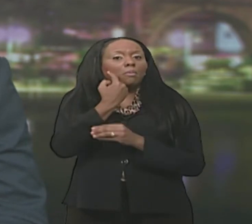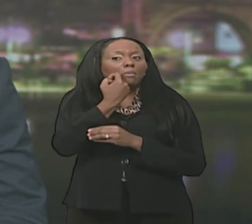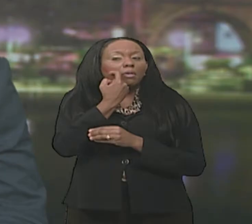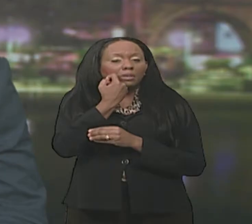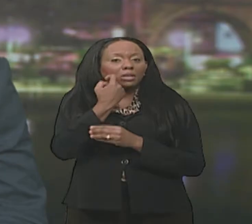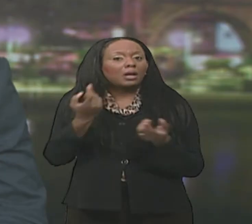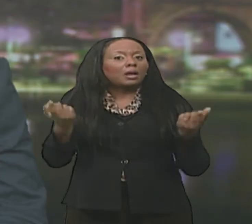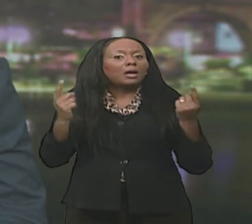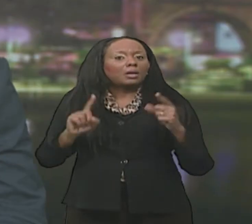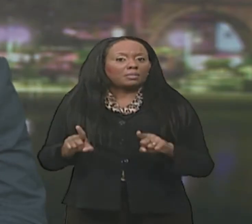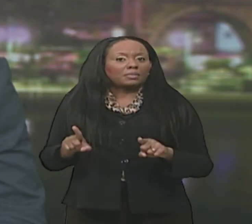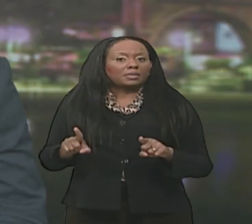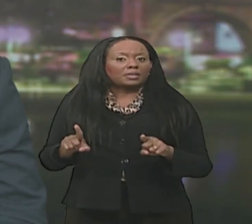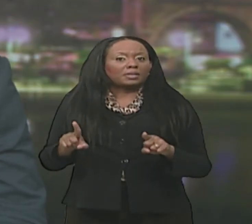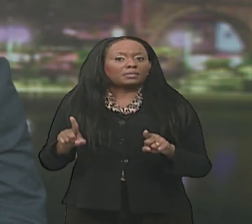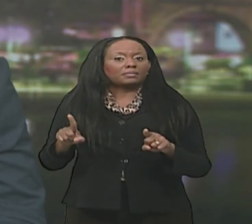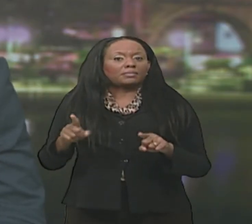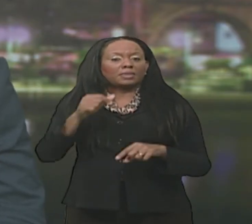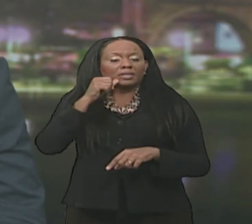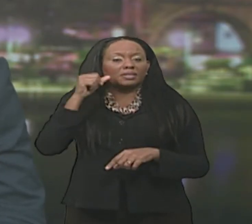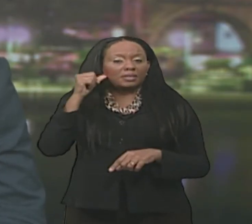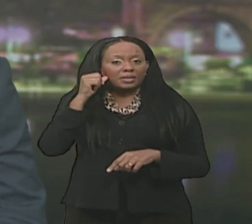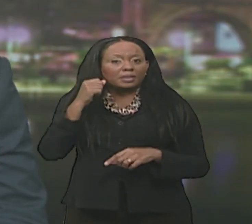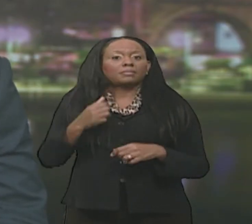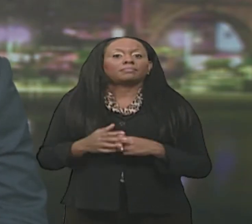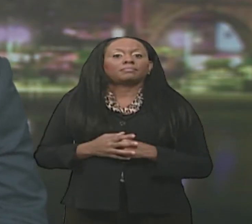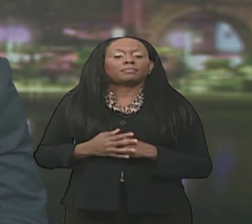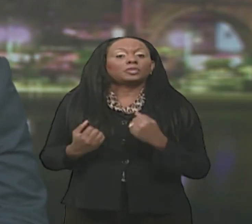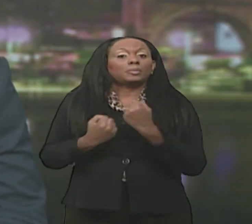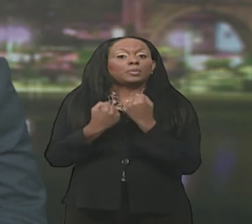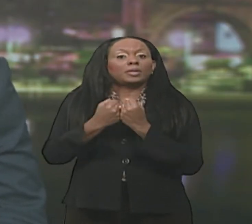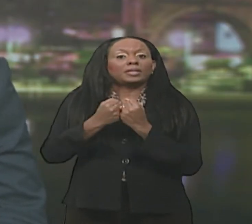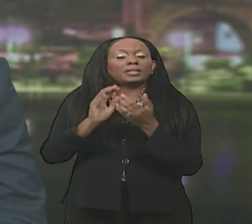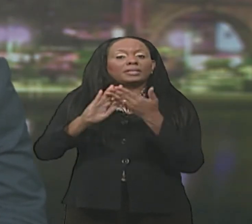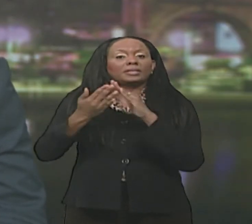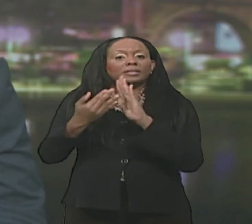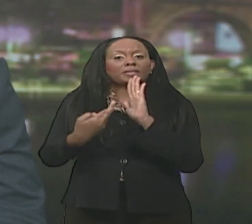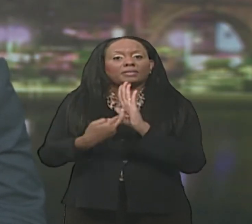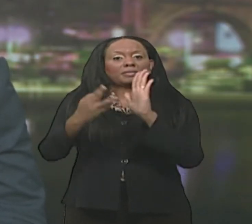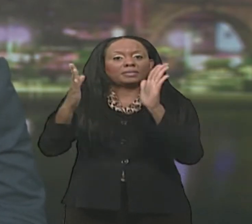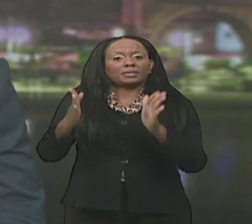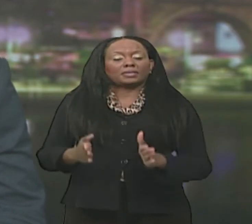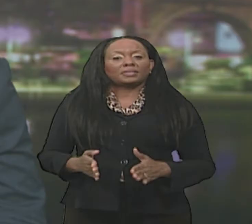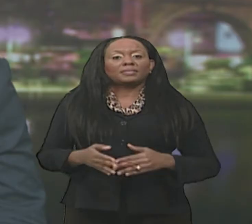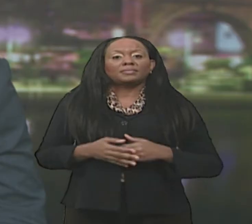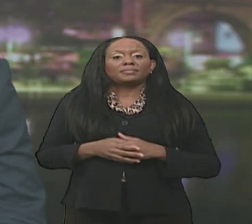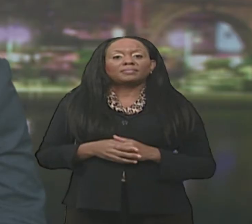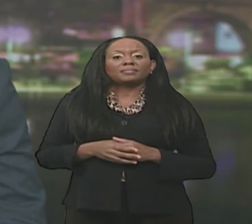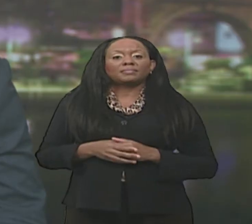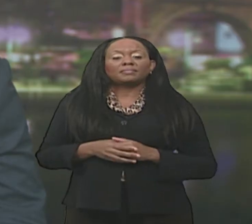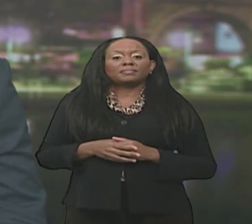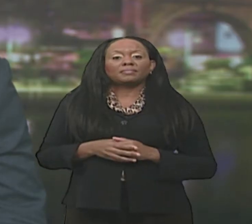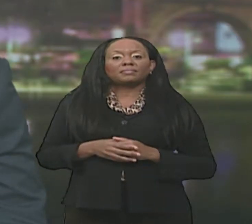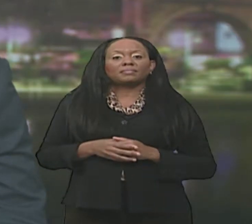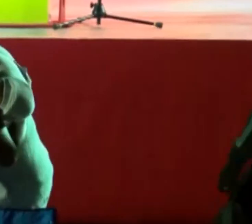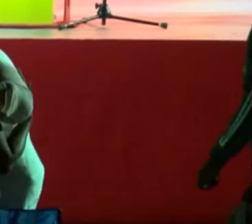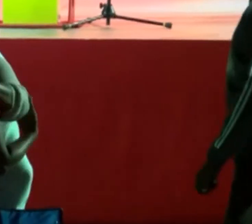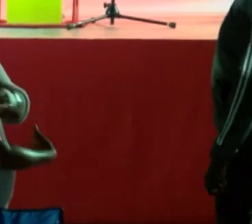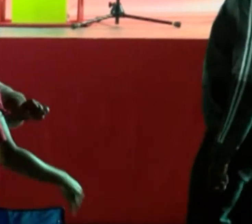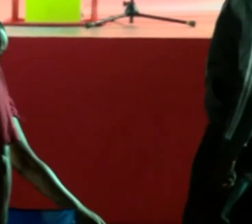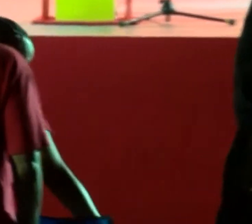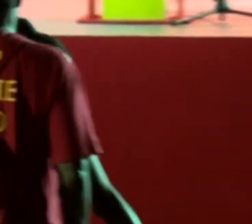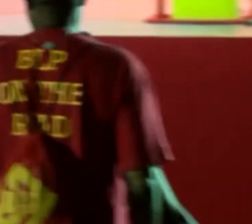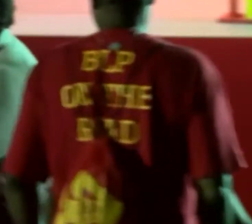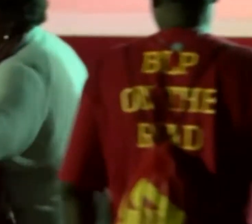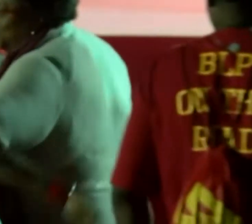political meeting in Wellington Street, the city, in support of Colonel Jeffrey Bostic. We hear more in this Kent Jerson report. BLP leader